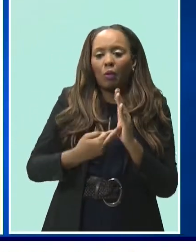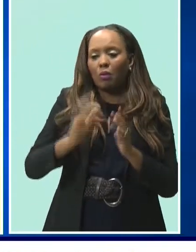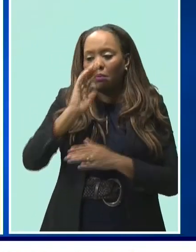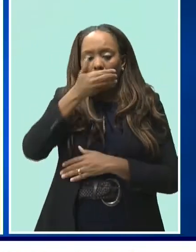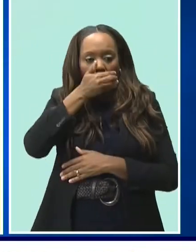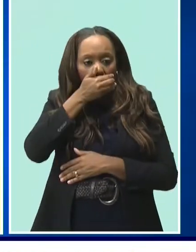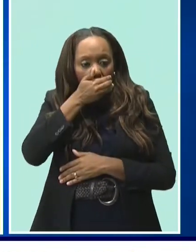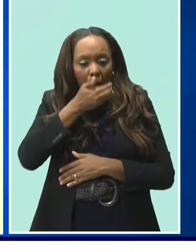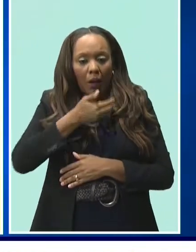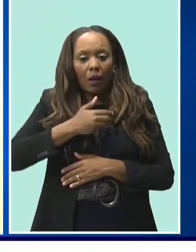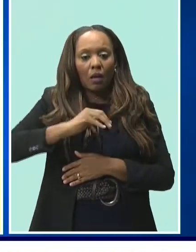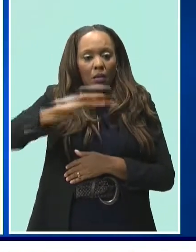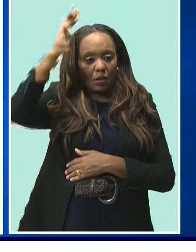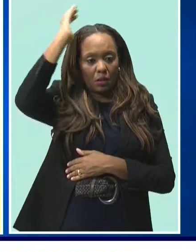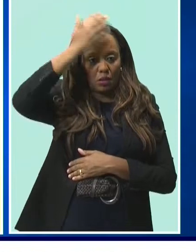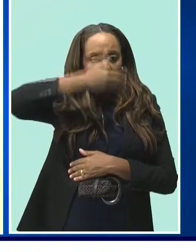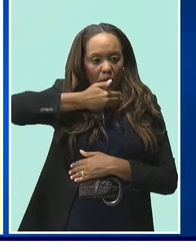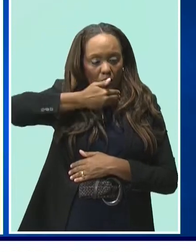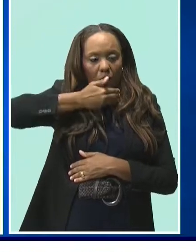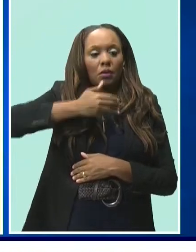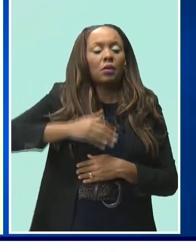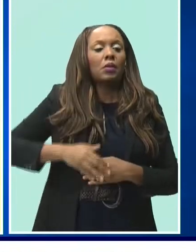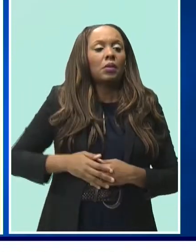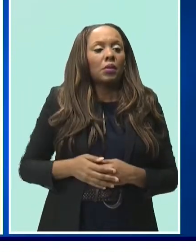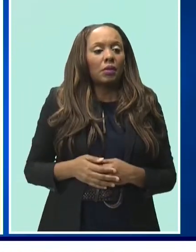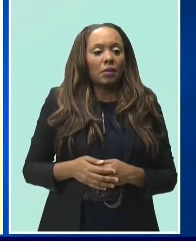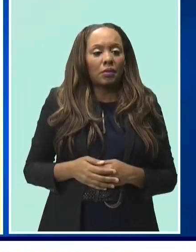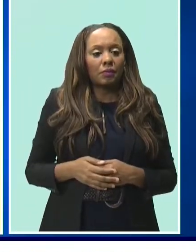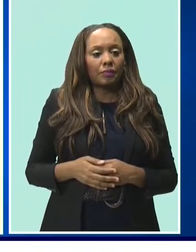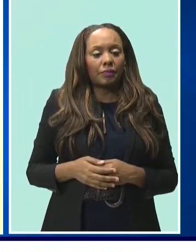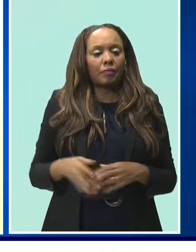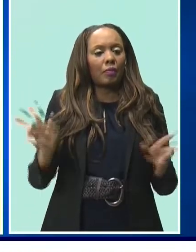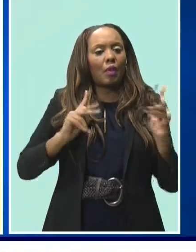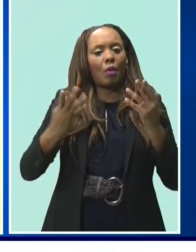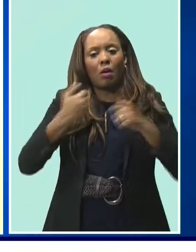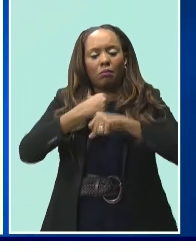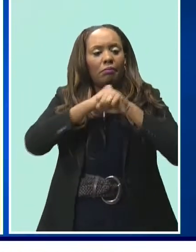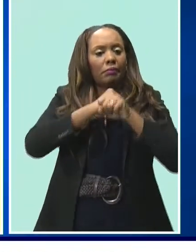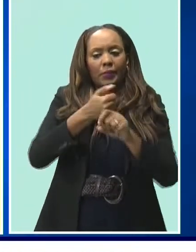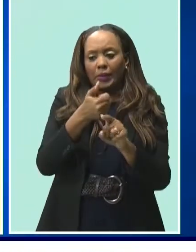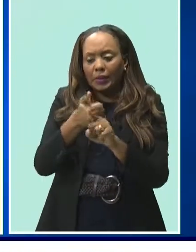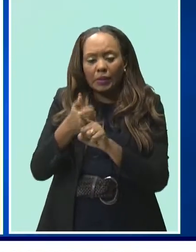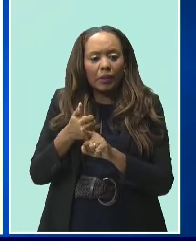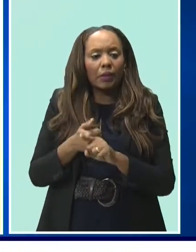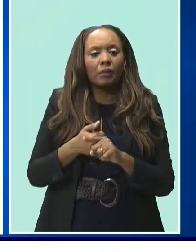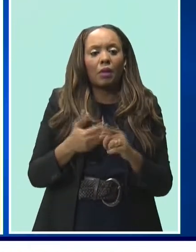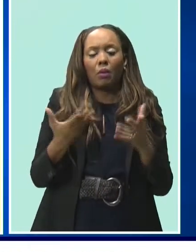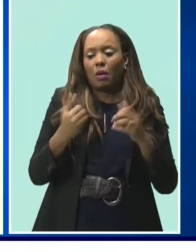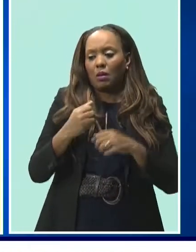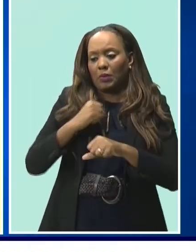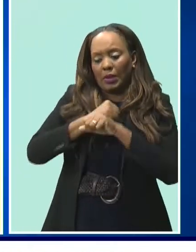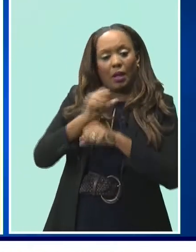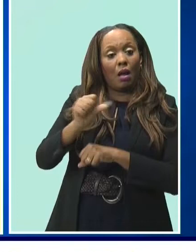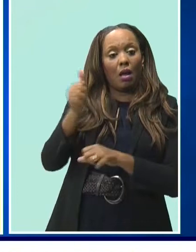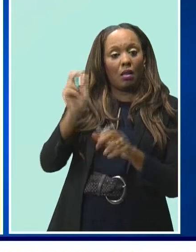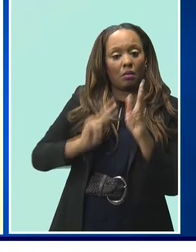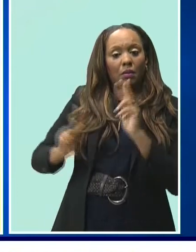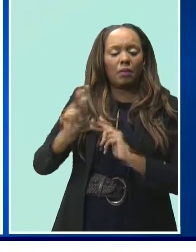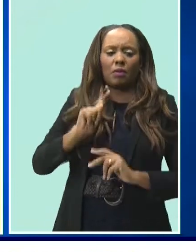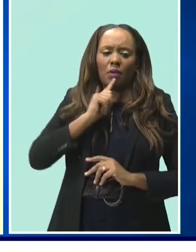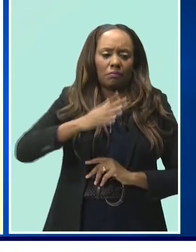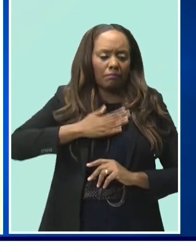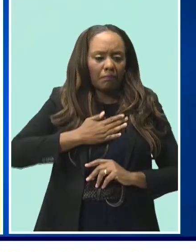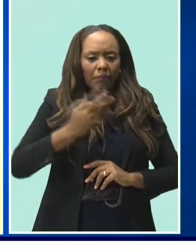the employees with the shields and so on. I think people obviously want to be protected and want to protect others as well. So I'm very happy to